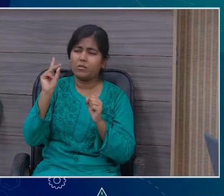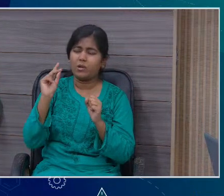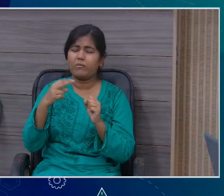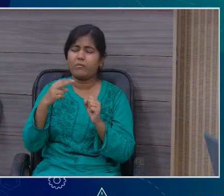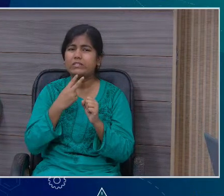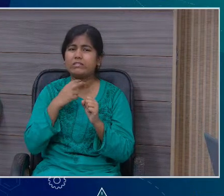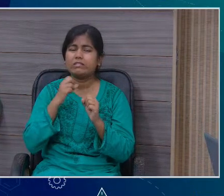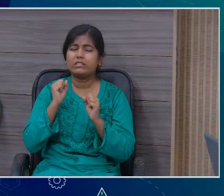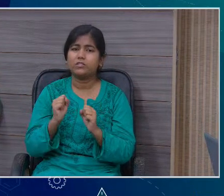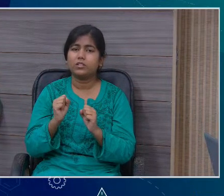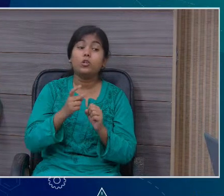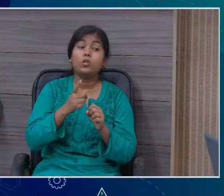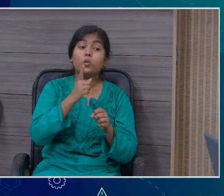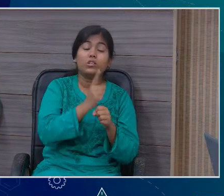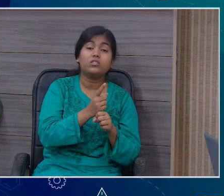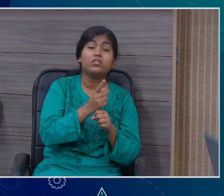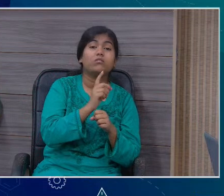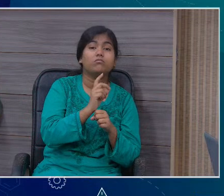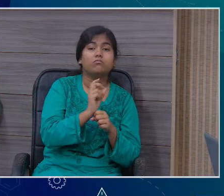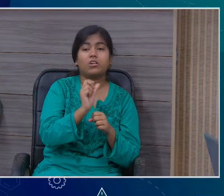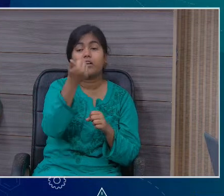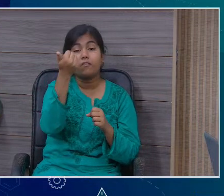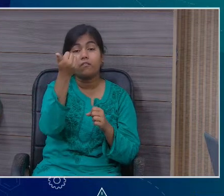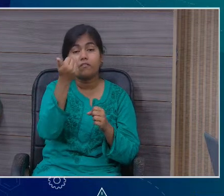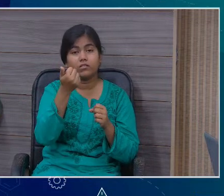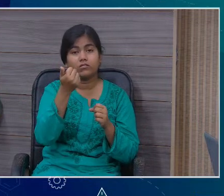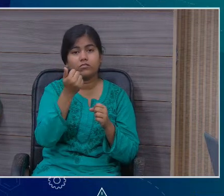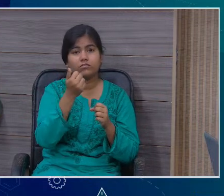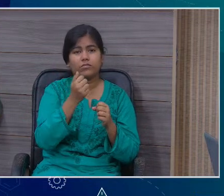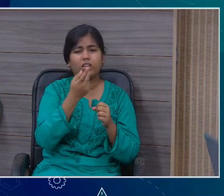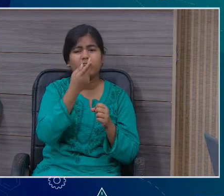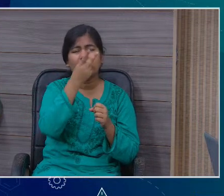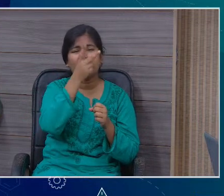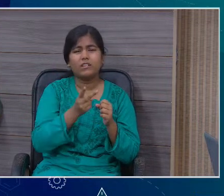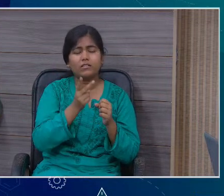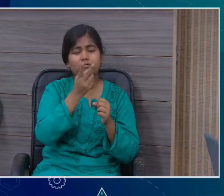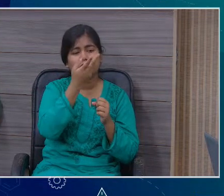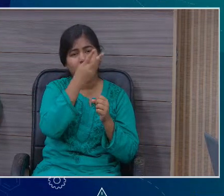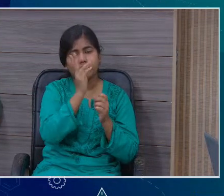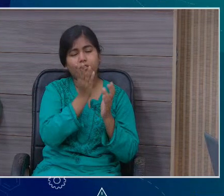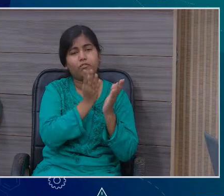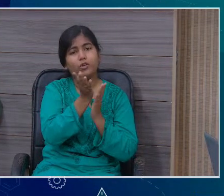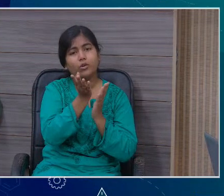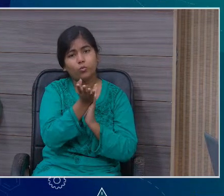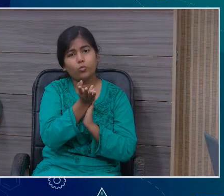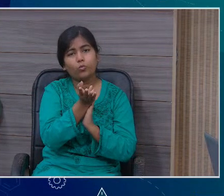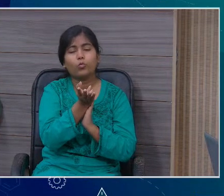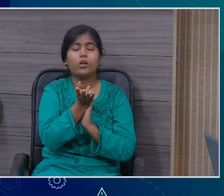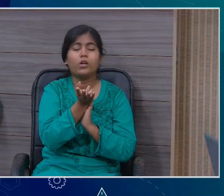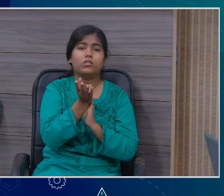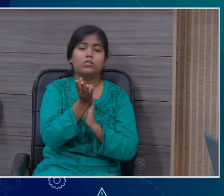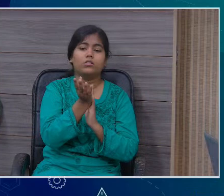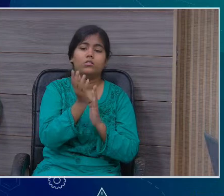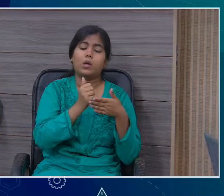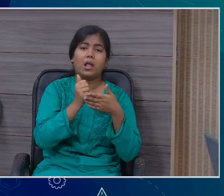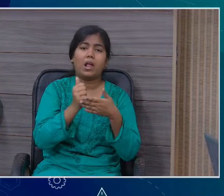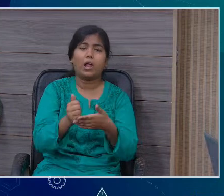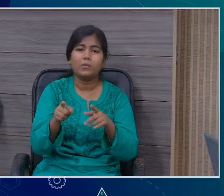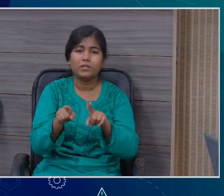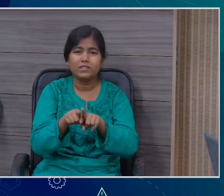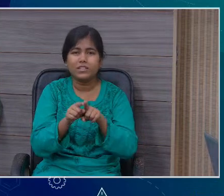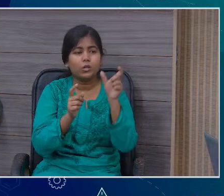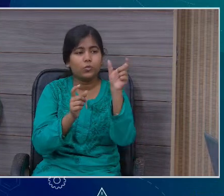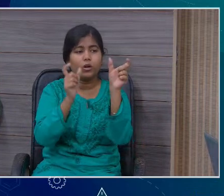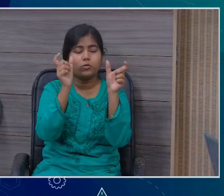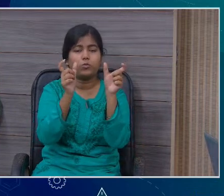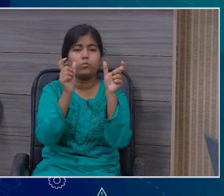it. The teacher can follow the strategy of breaking the word or chaining that we use for children with special needs. What that will do is that if